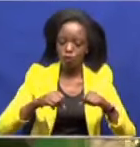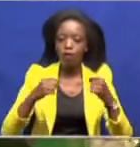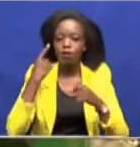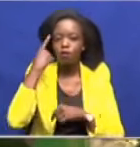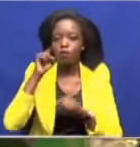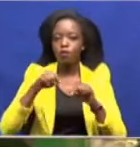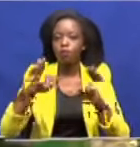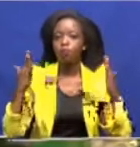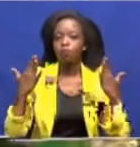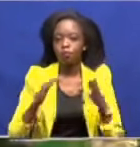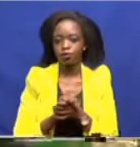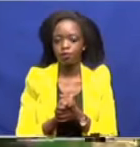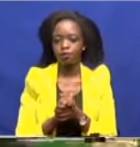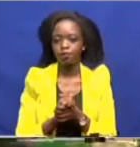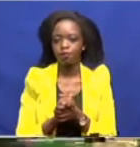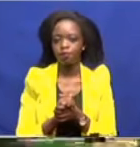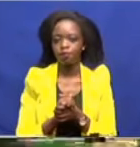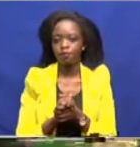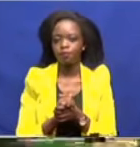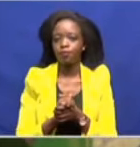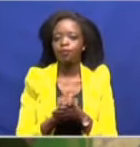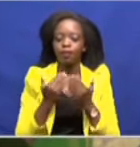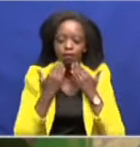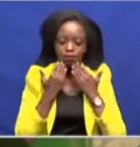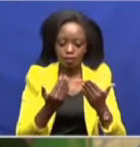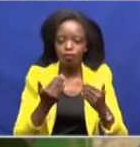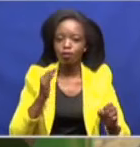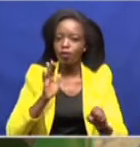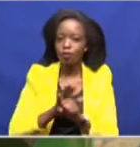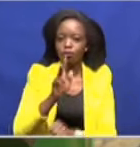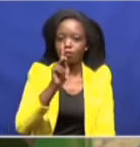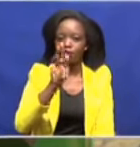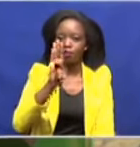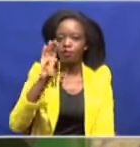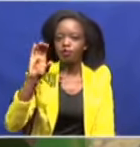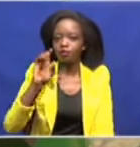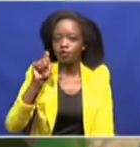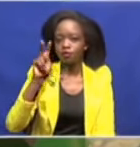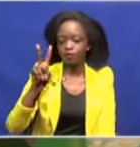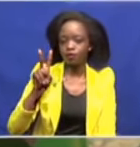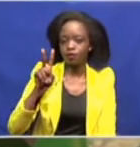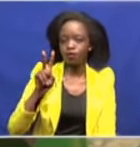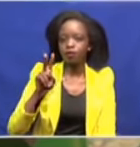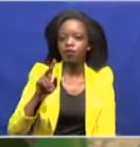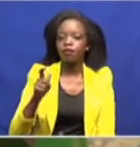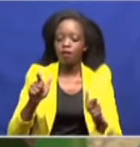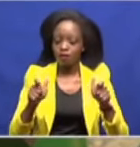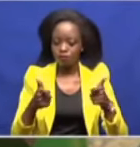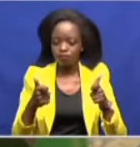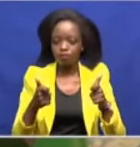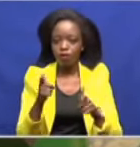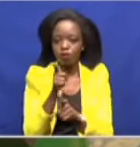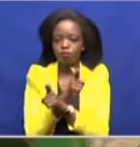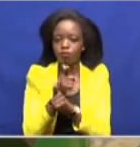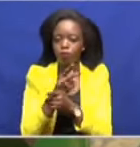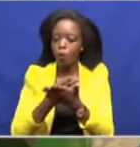this celebration. Our very sincere gratitude to the KBC TV for broadcasting this Holy